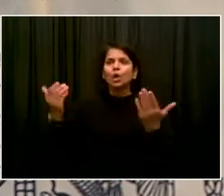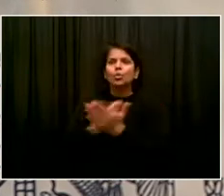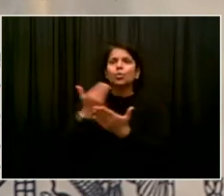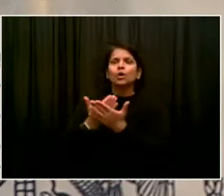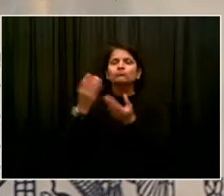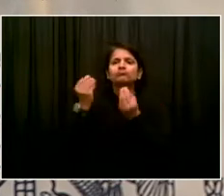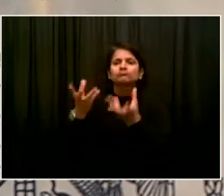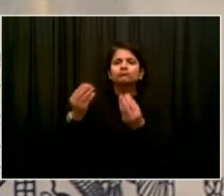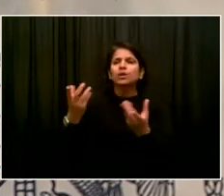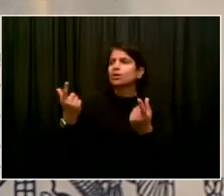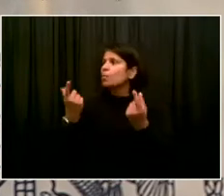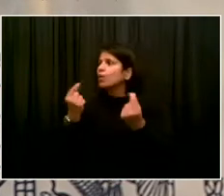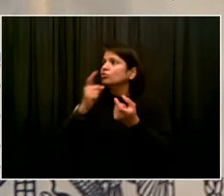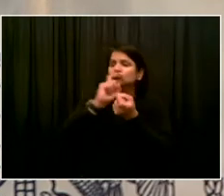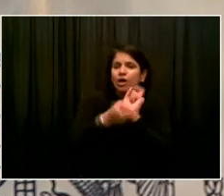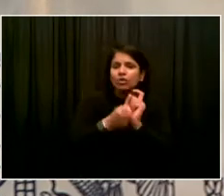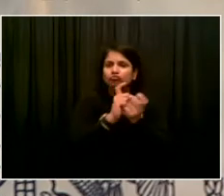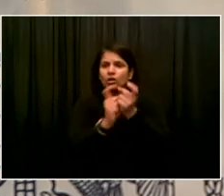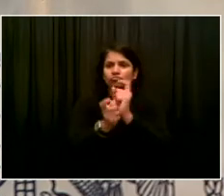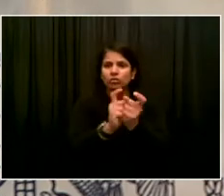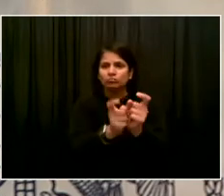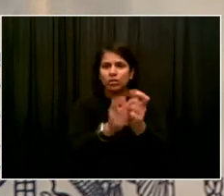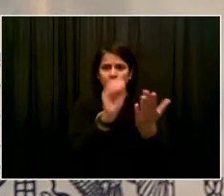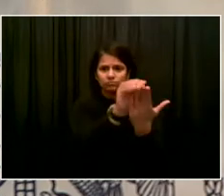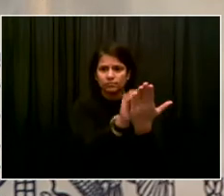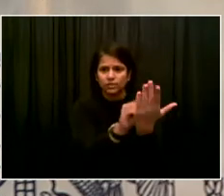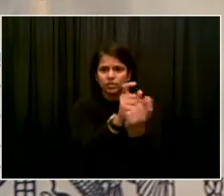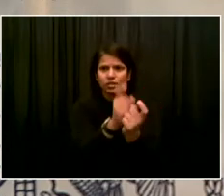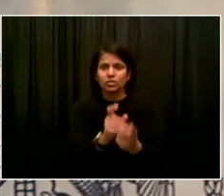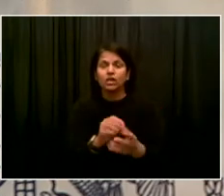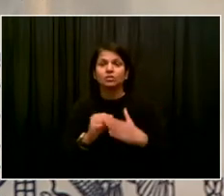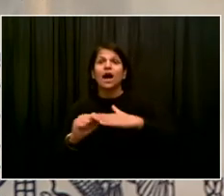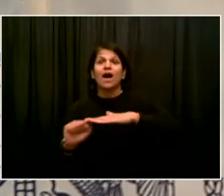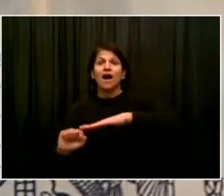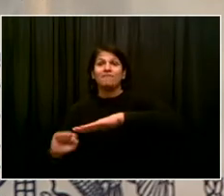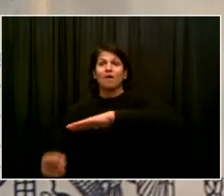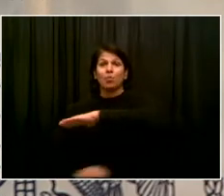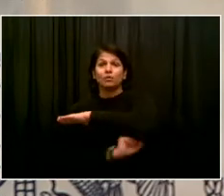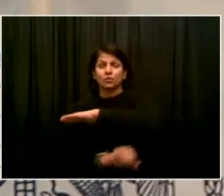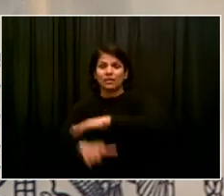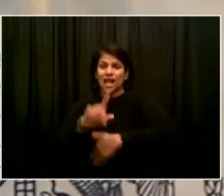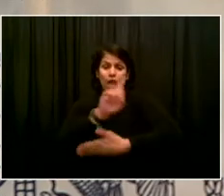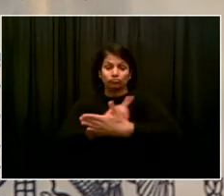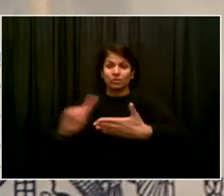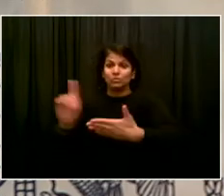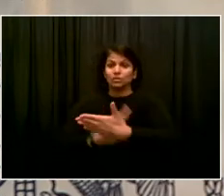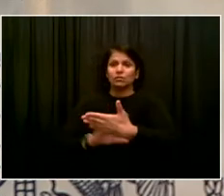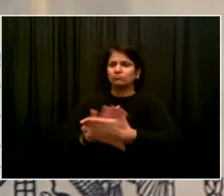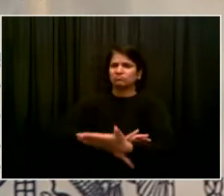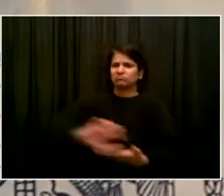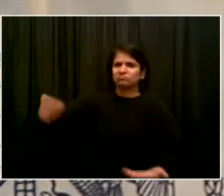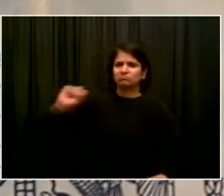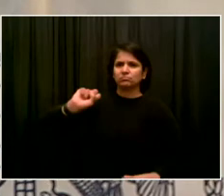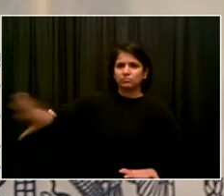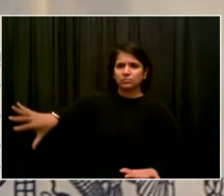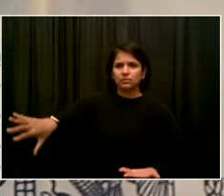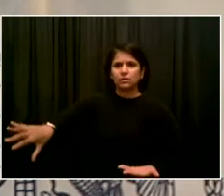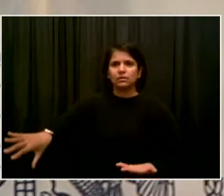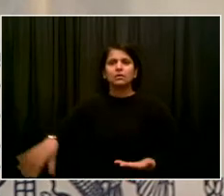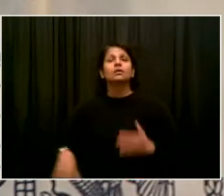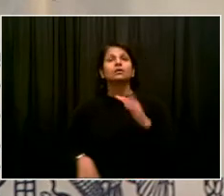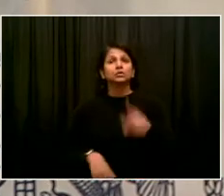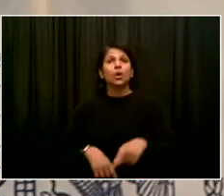out the structural racism within. 9 months of public engagement have led to today, where the commission